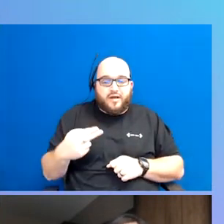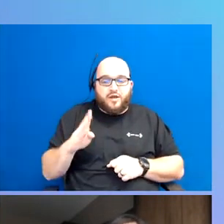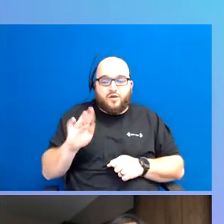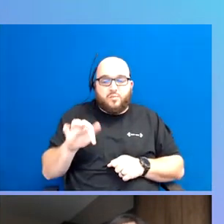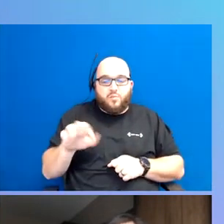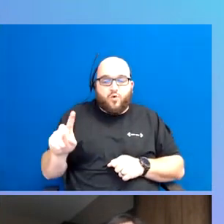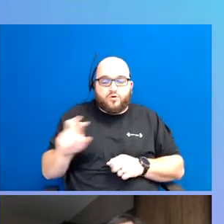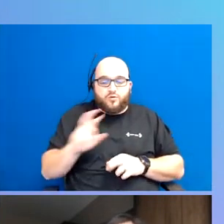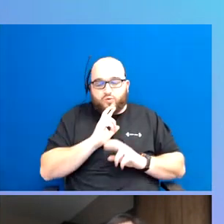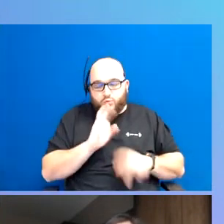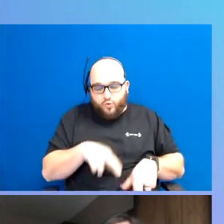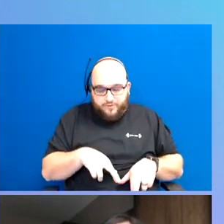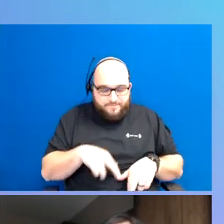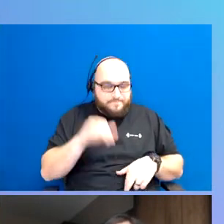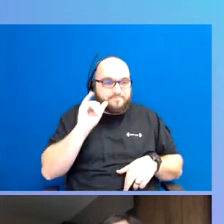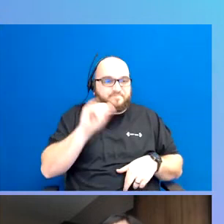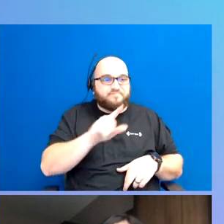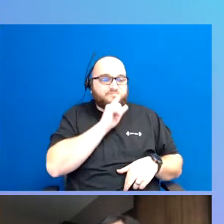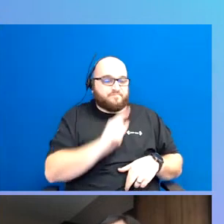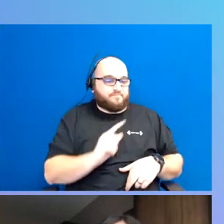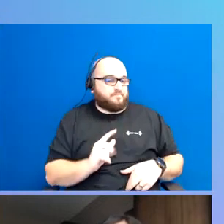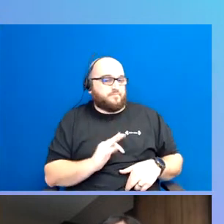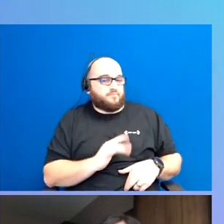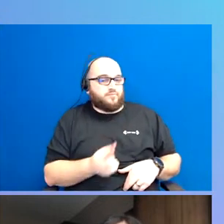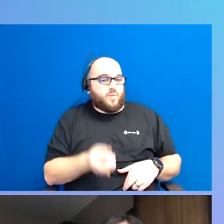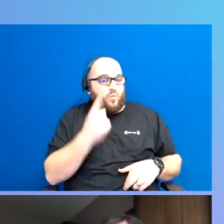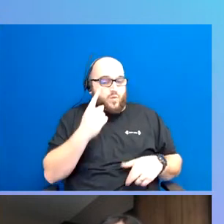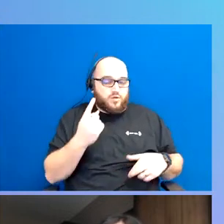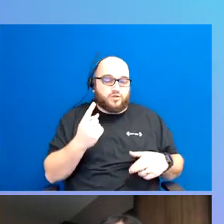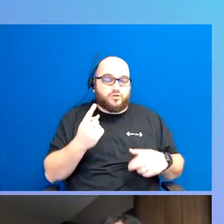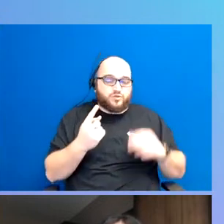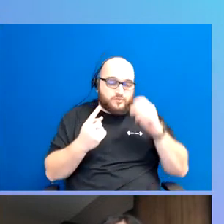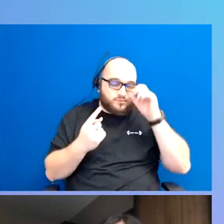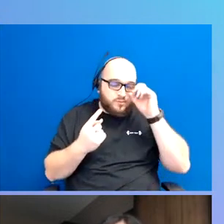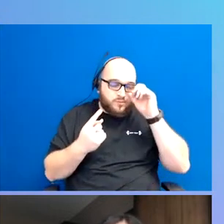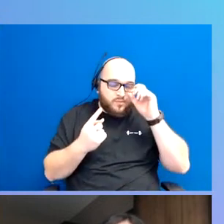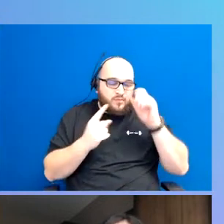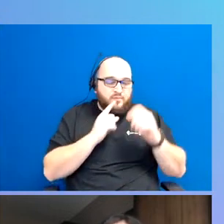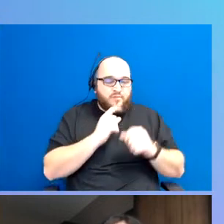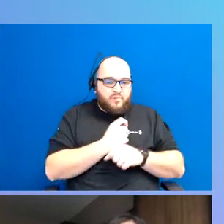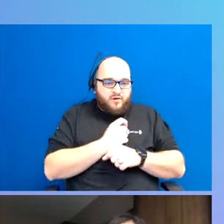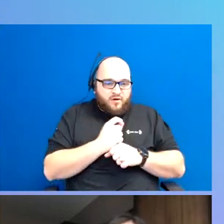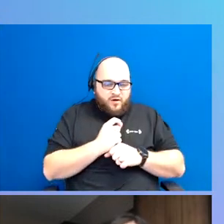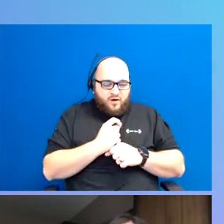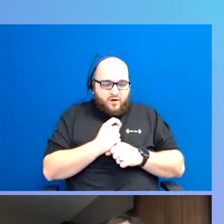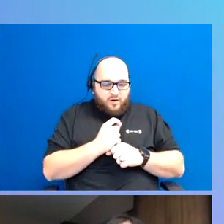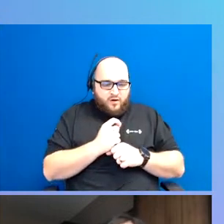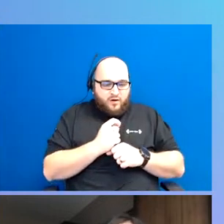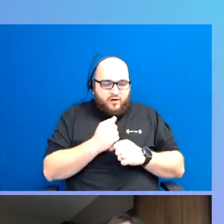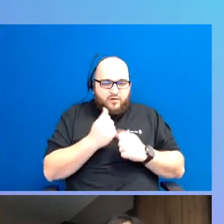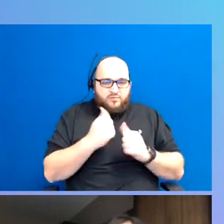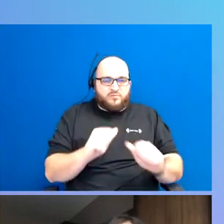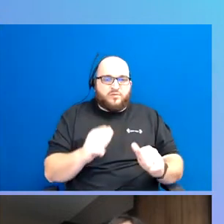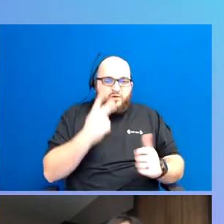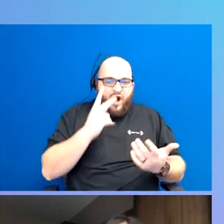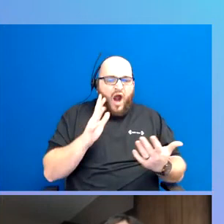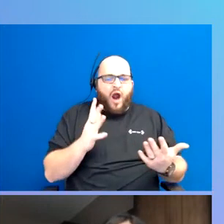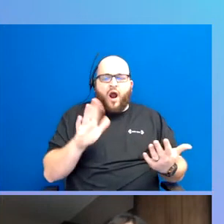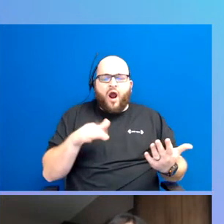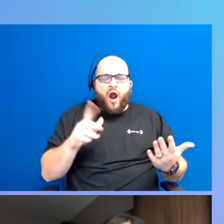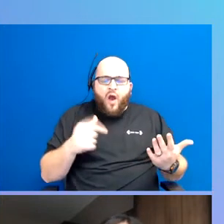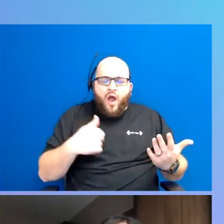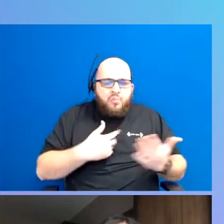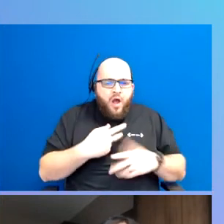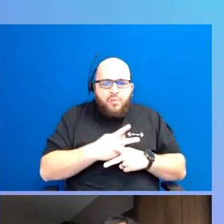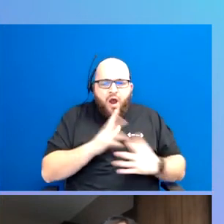That was a really cool, cool one to just even just try and see, hey, where's my particular product